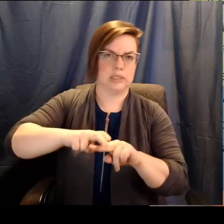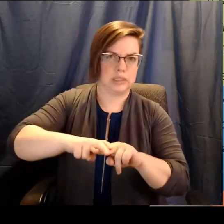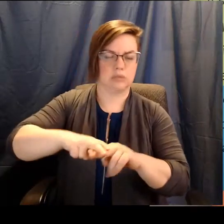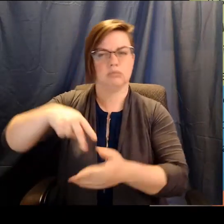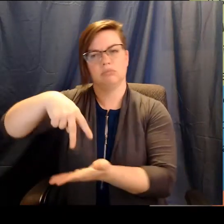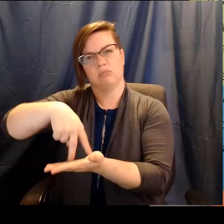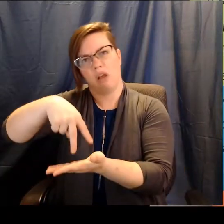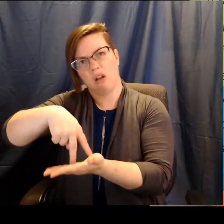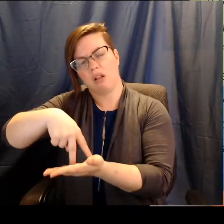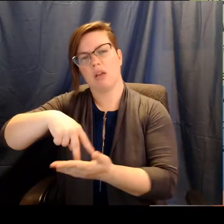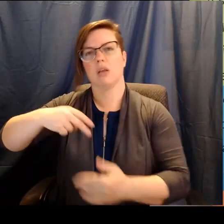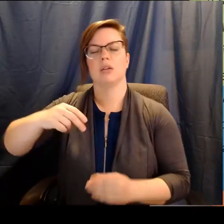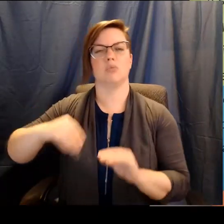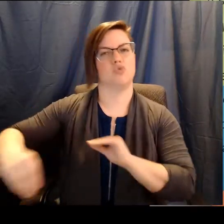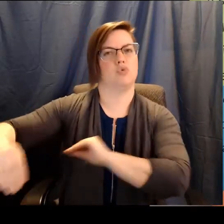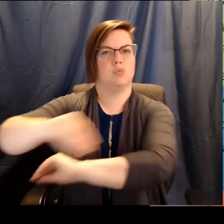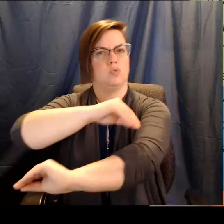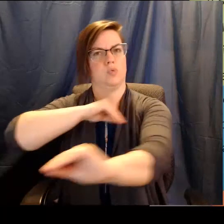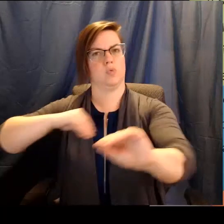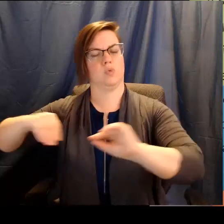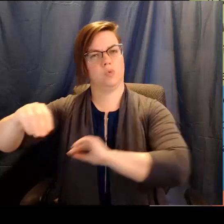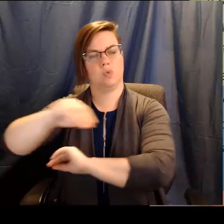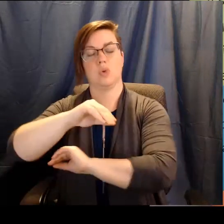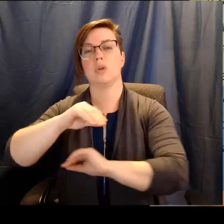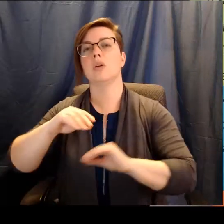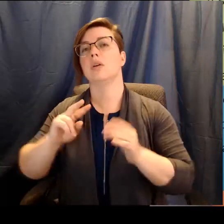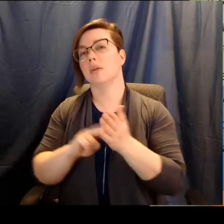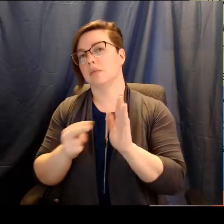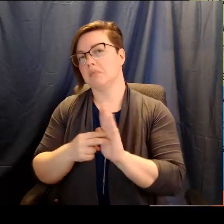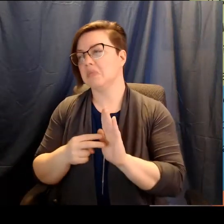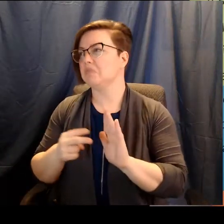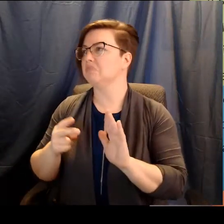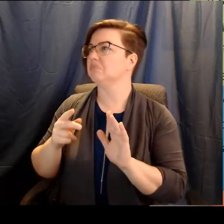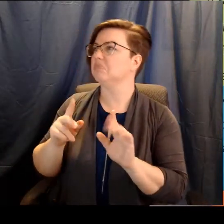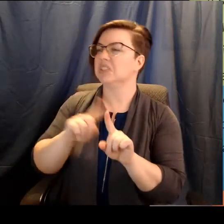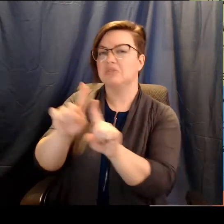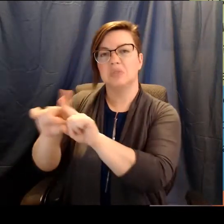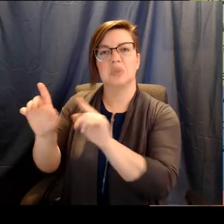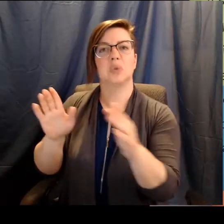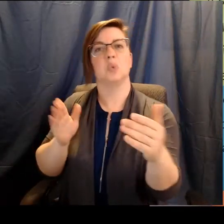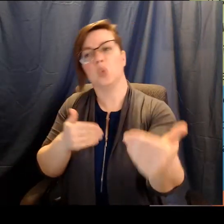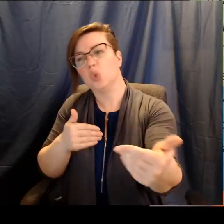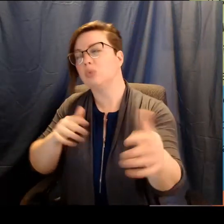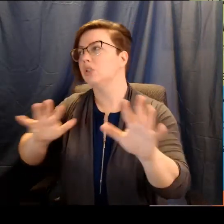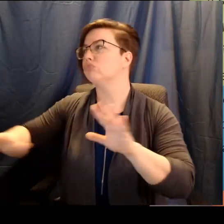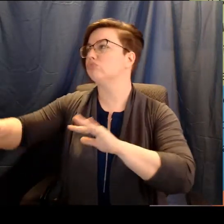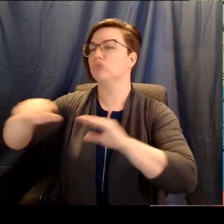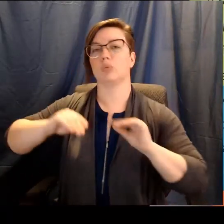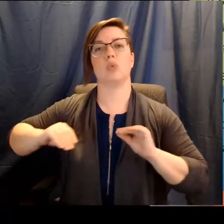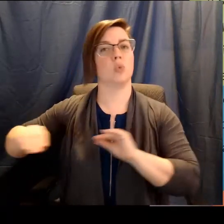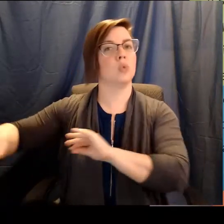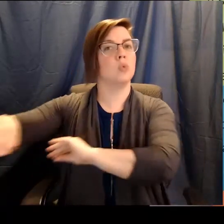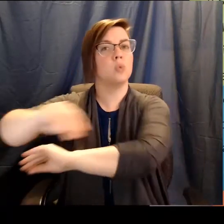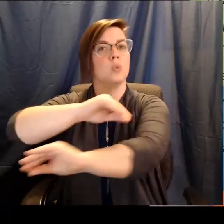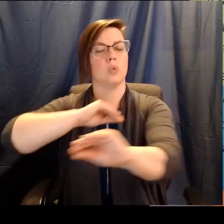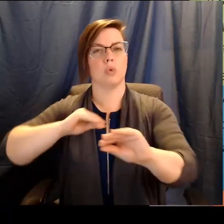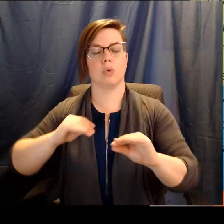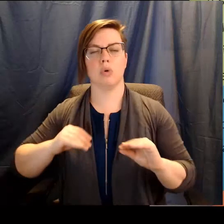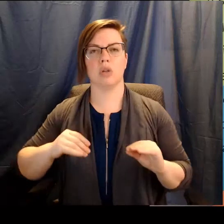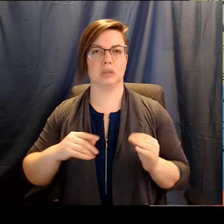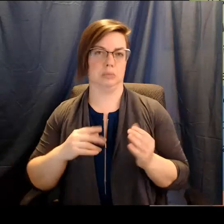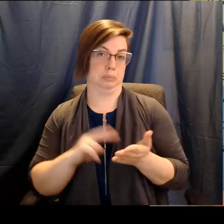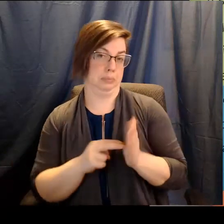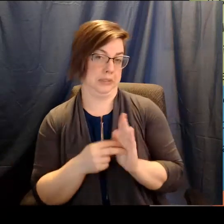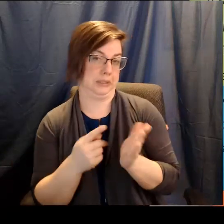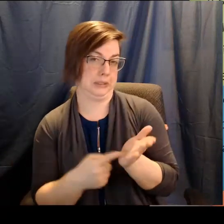up is that you're going to find yourself working in non-neutral positions, but if you do it for short periods of time, it can be a good